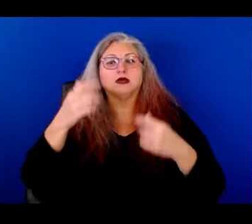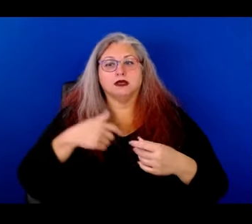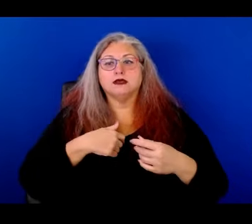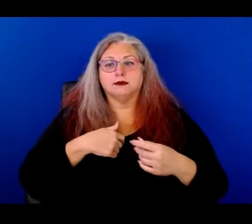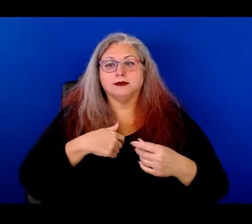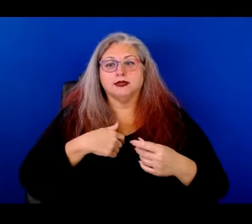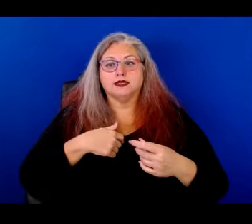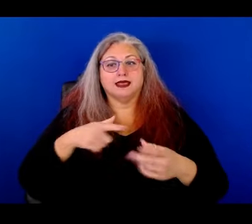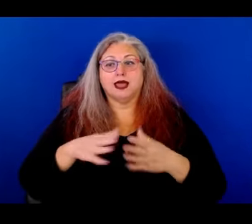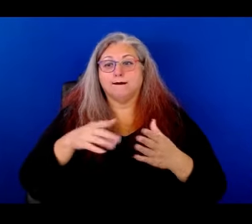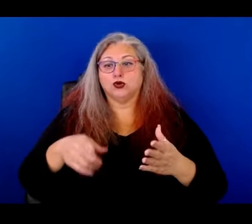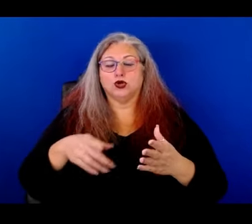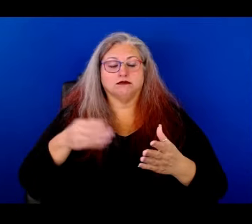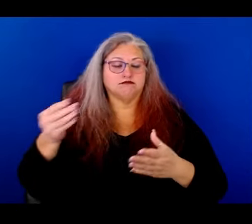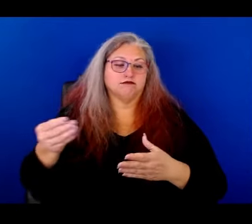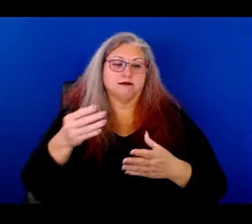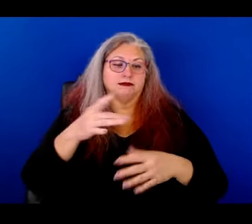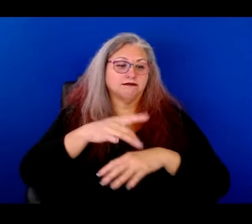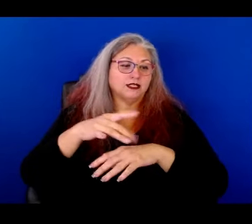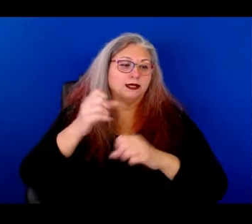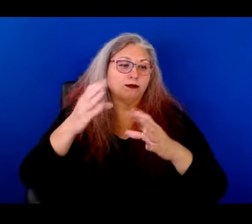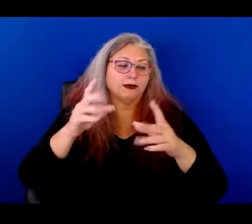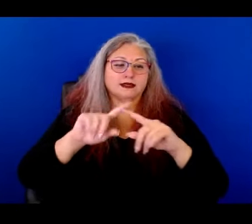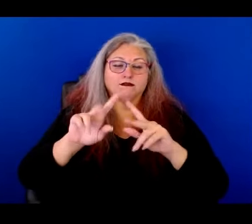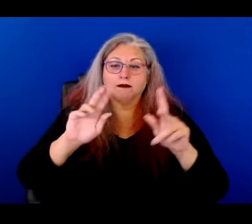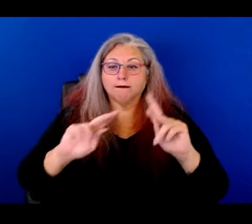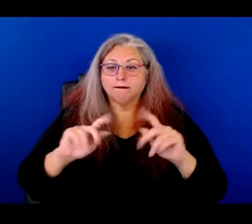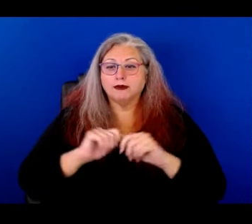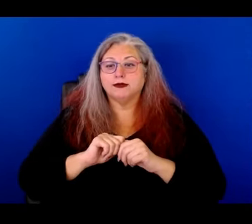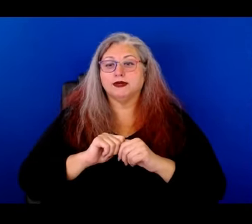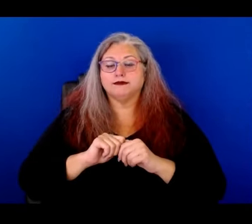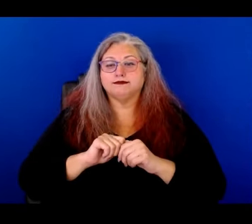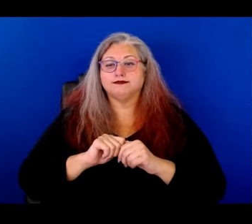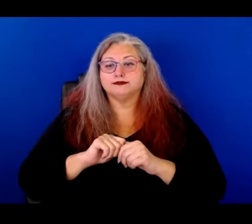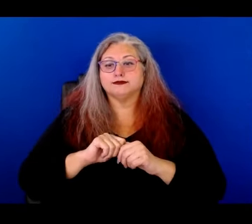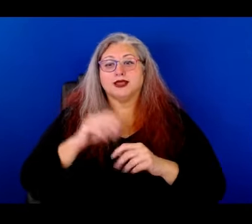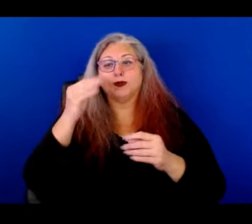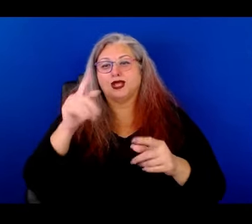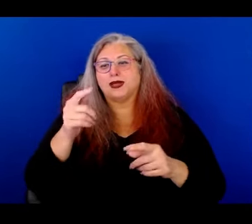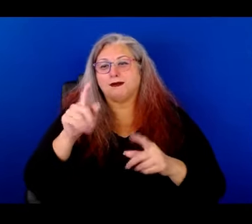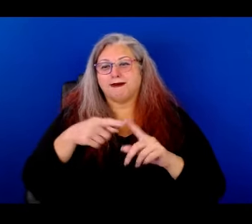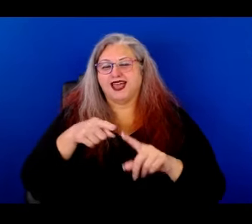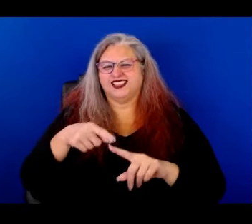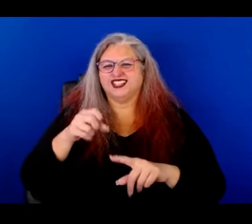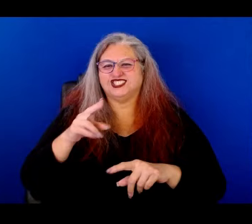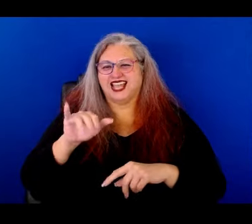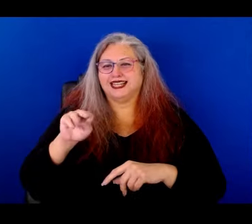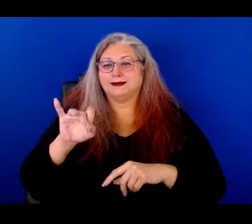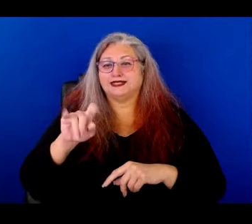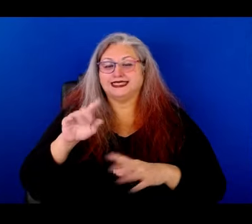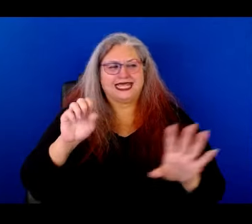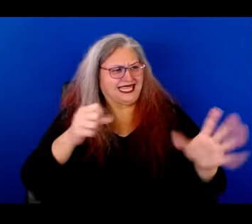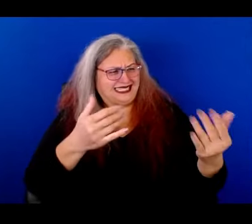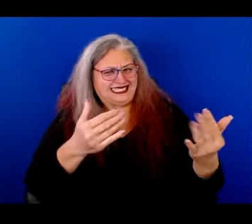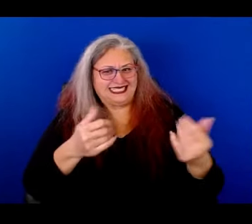And the book is in so many different hands. And I want to tell you a little bit about Shiny Misfits. Yes,